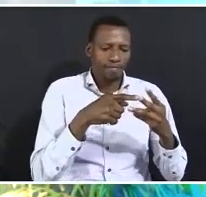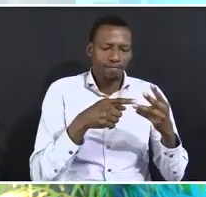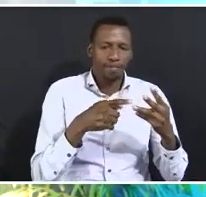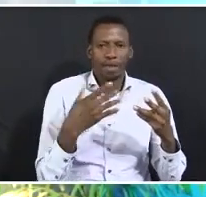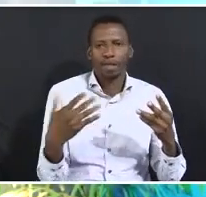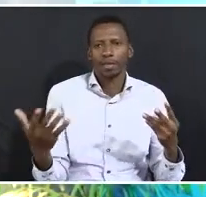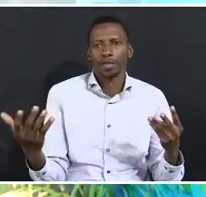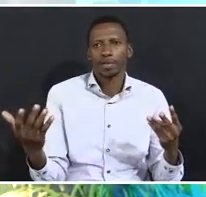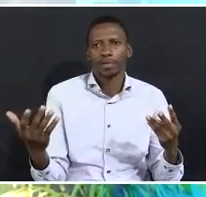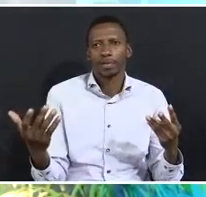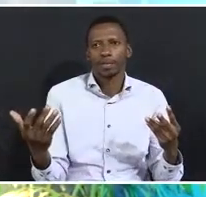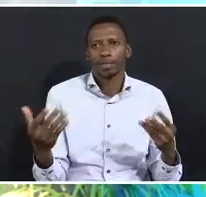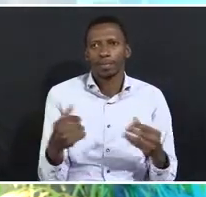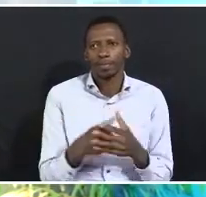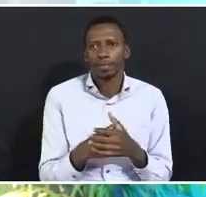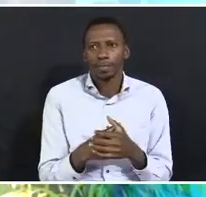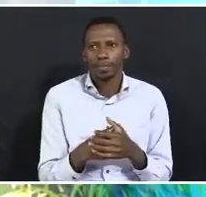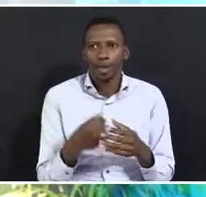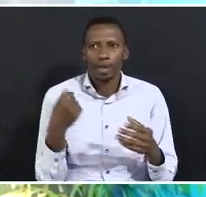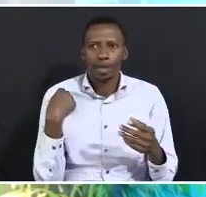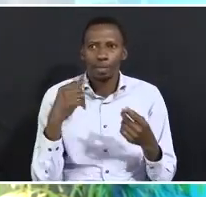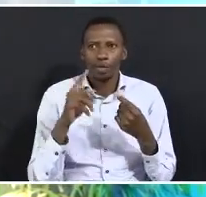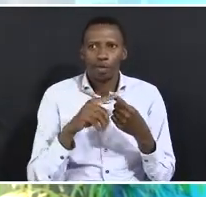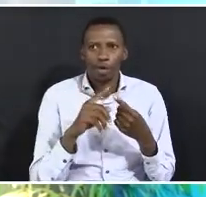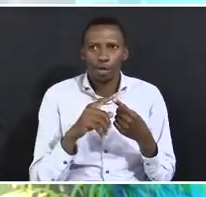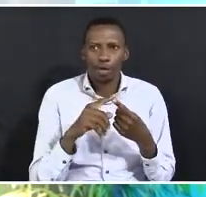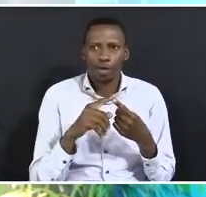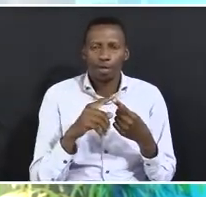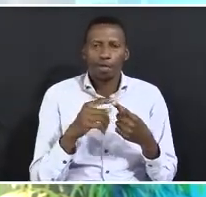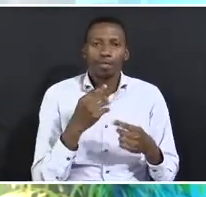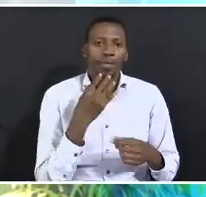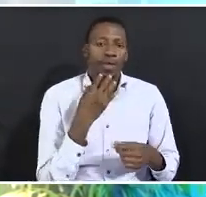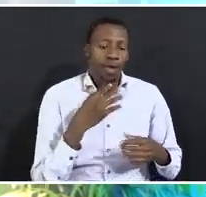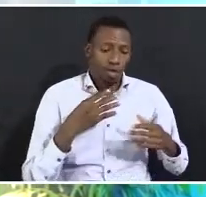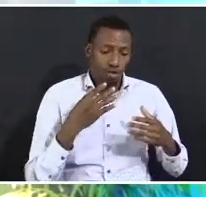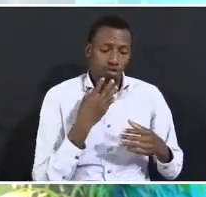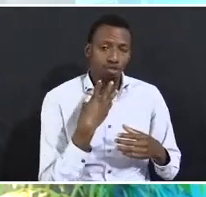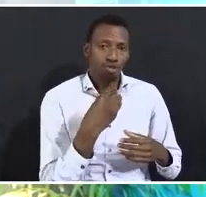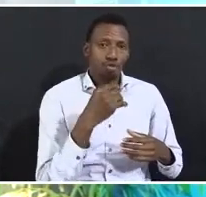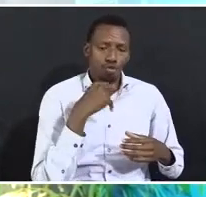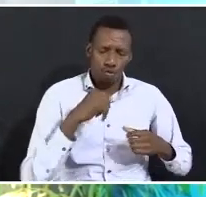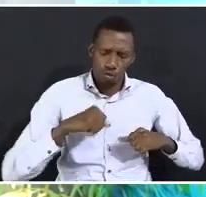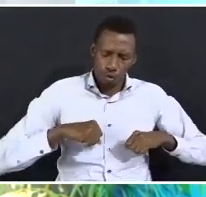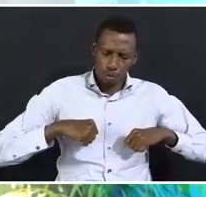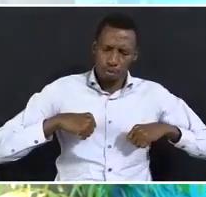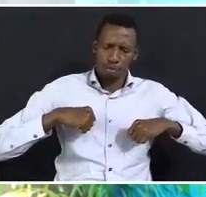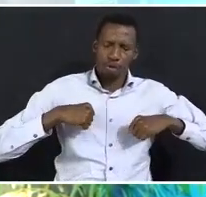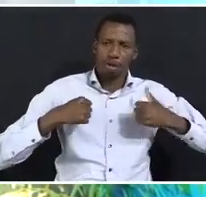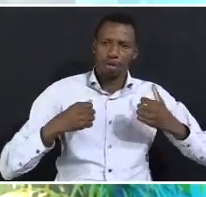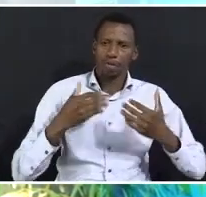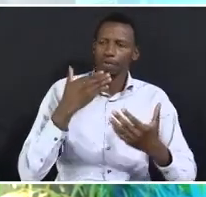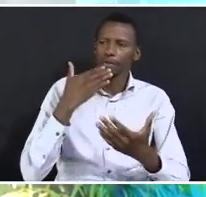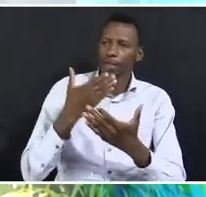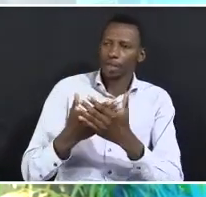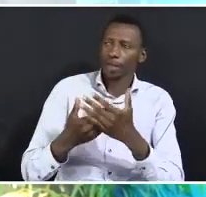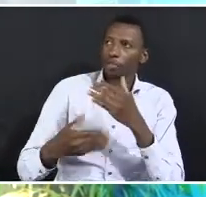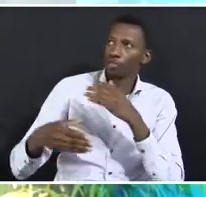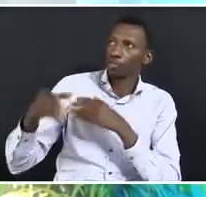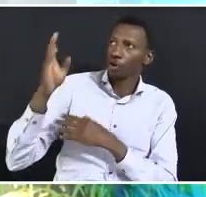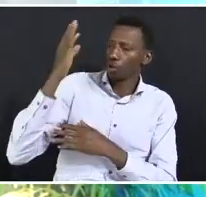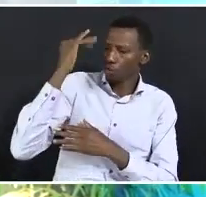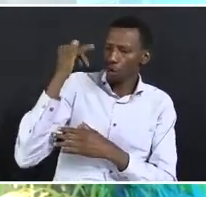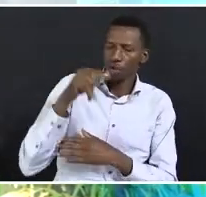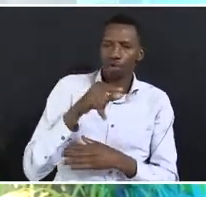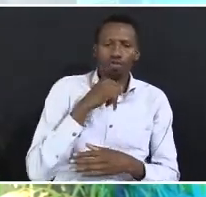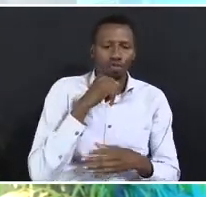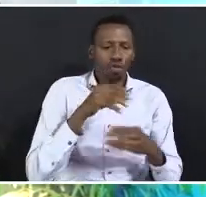those three things. First, a proud Jew could thank God for not being created a woman.